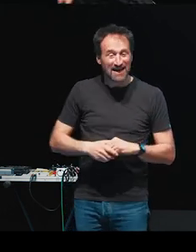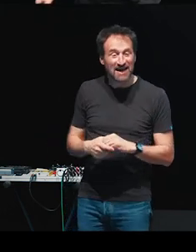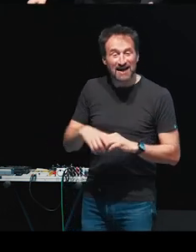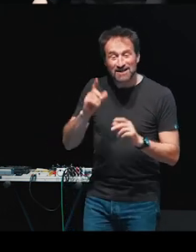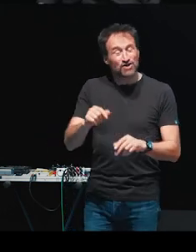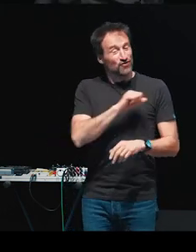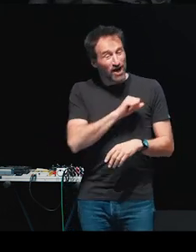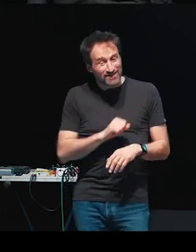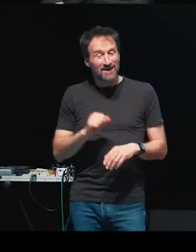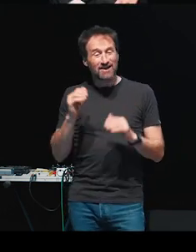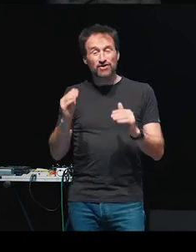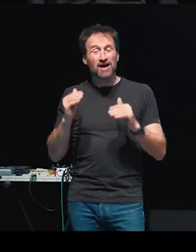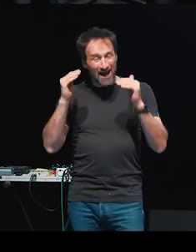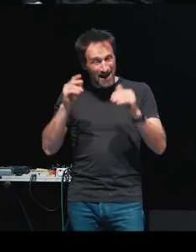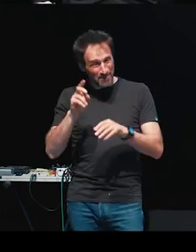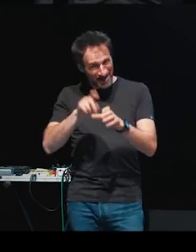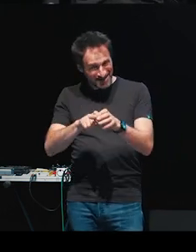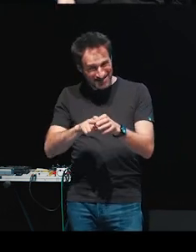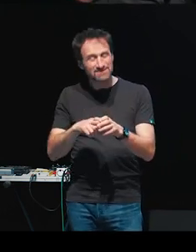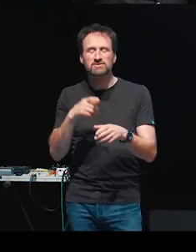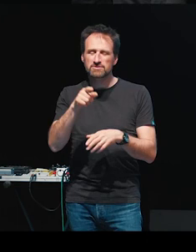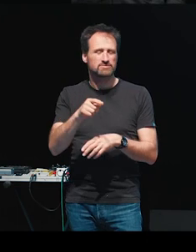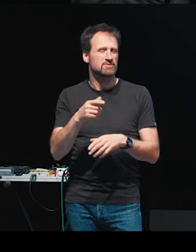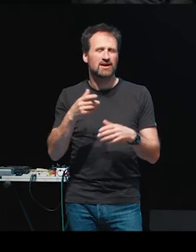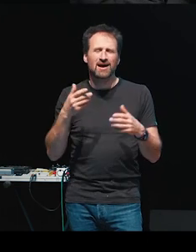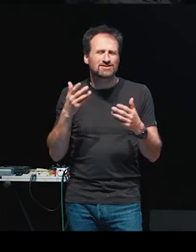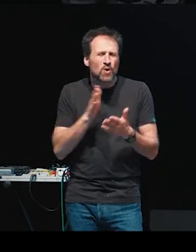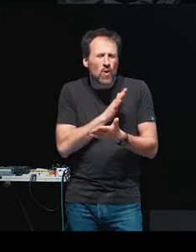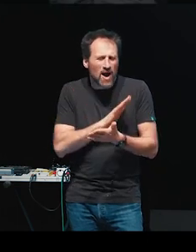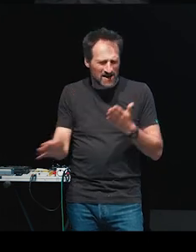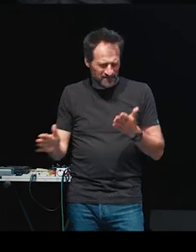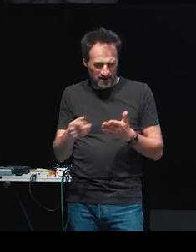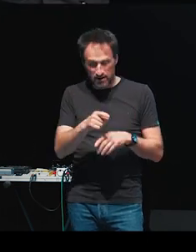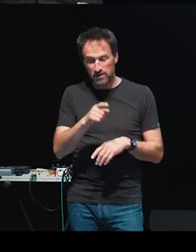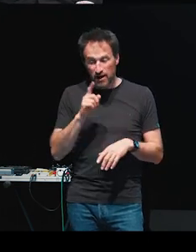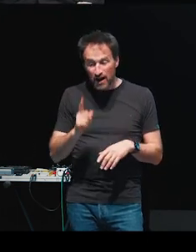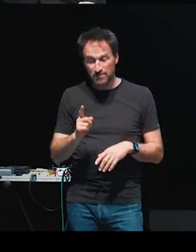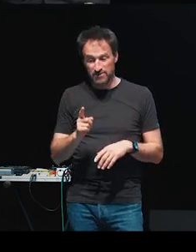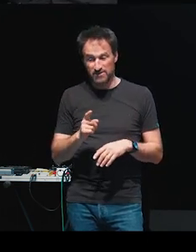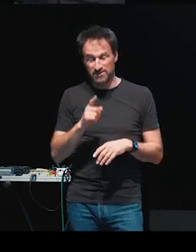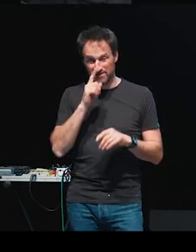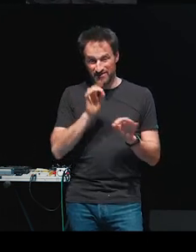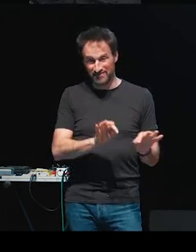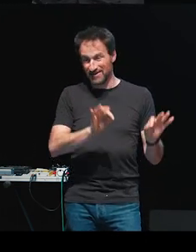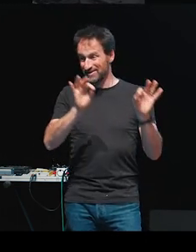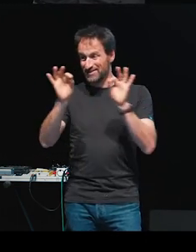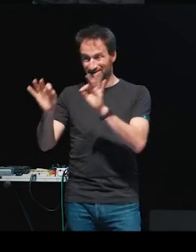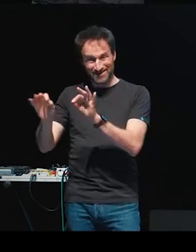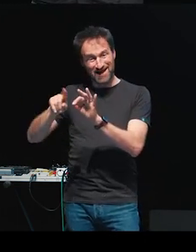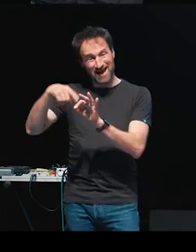hyperlinks is it is drop-dead simple, but you will lose your state when transitioning over to another